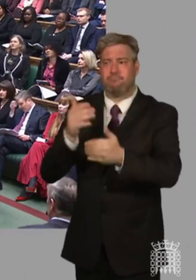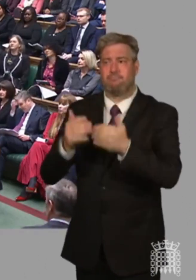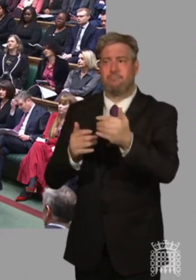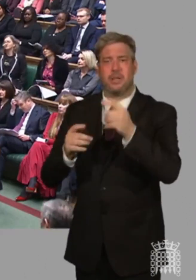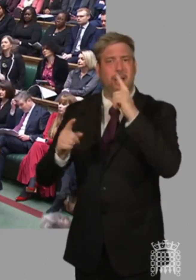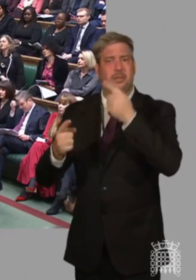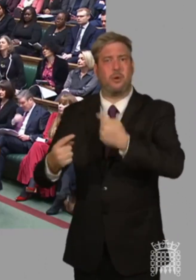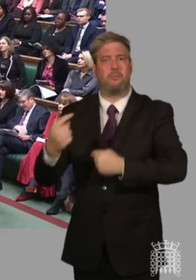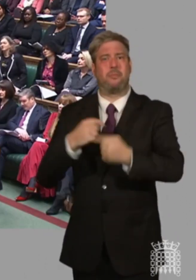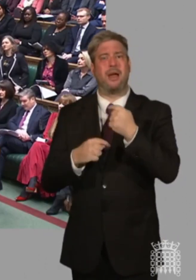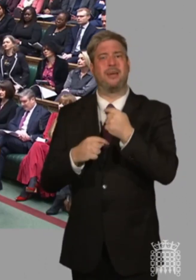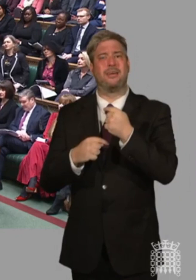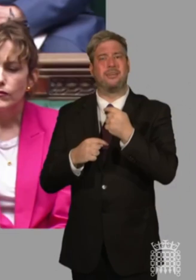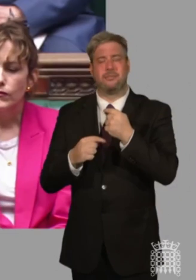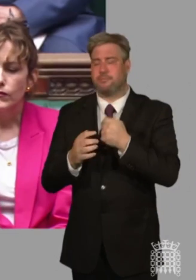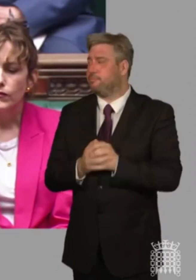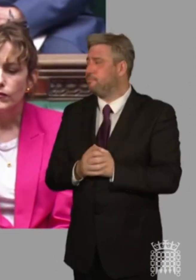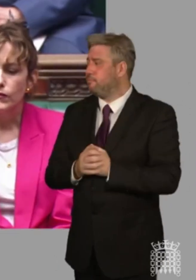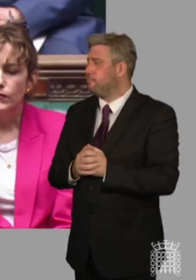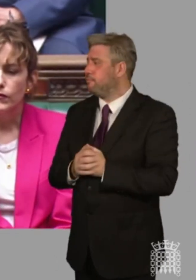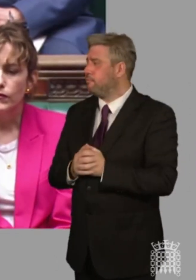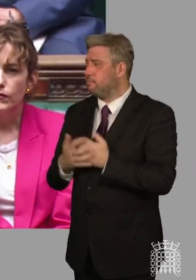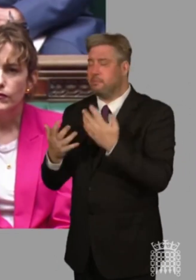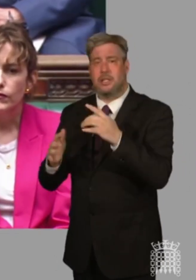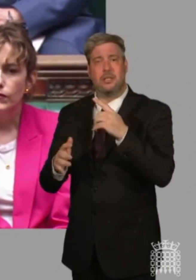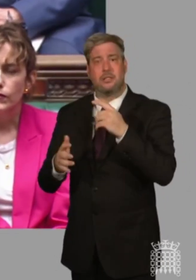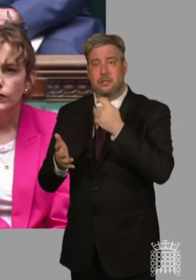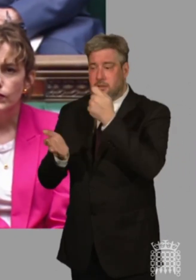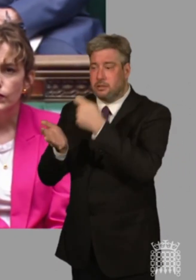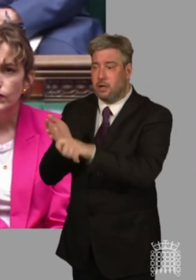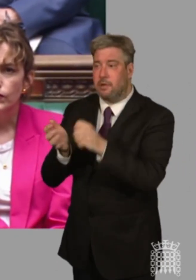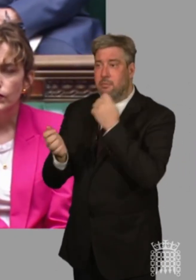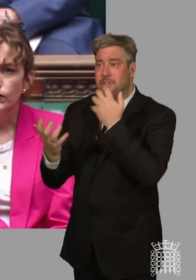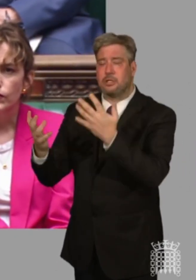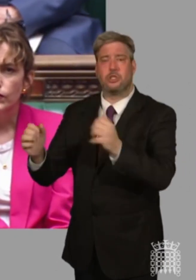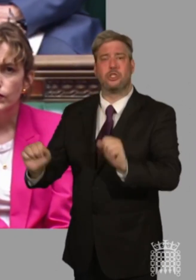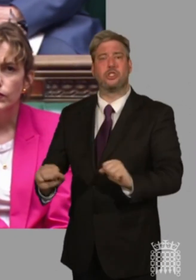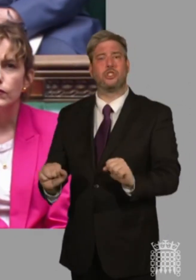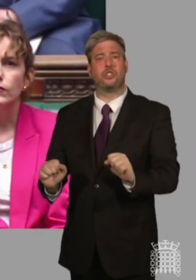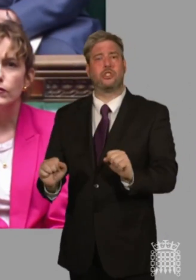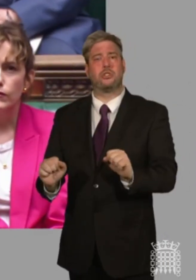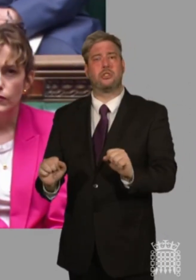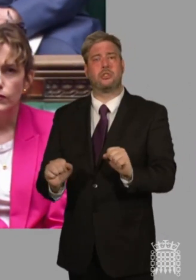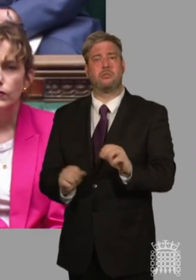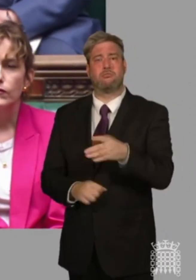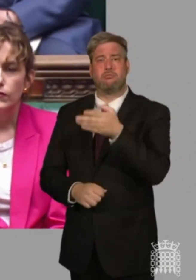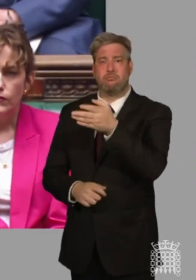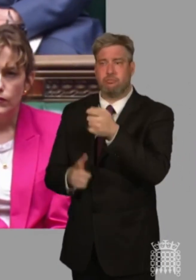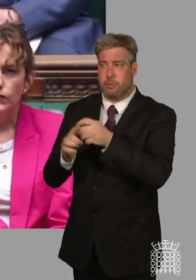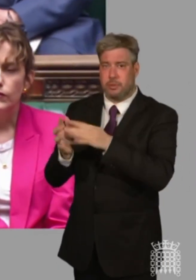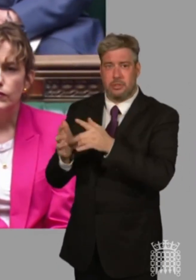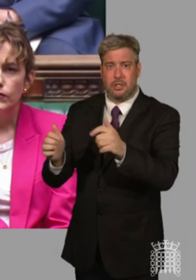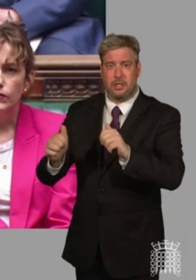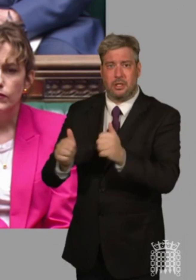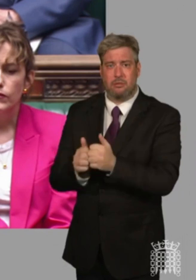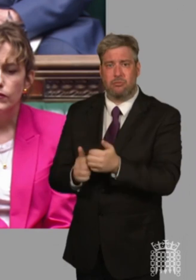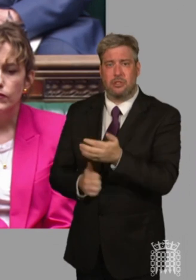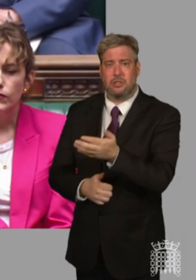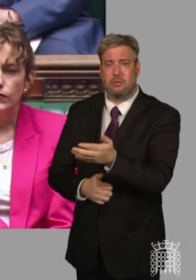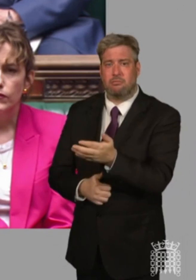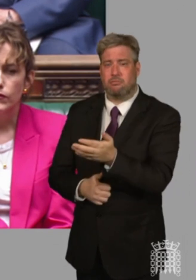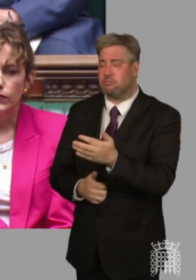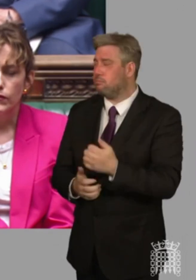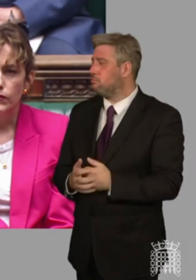Speaker, our long-standing position has been that we will recognise a Palestinian state at a time that is most conducive to the peace